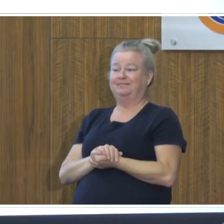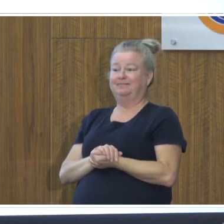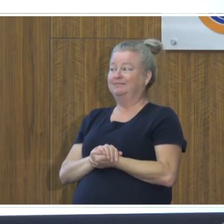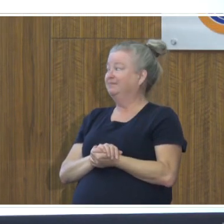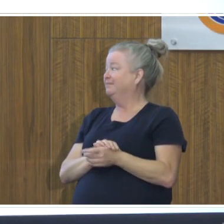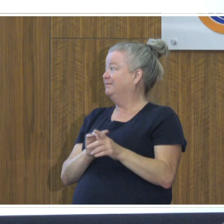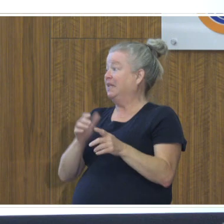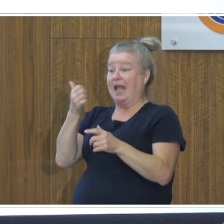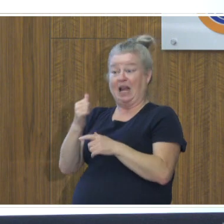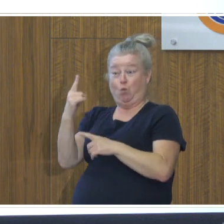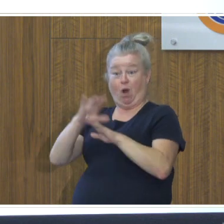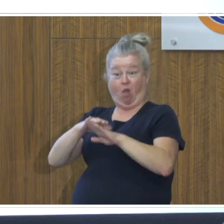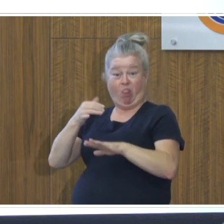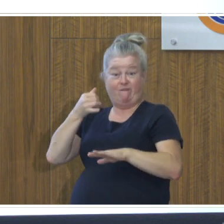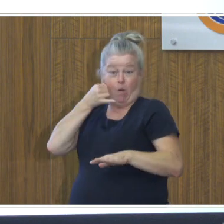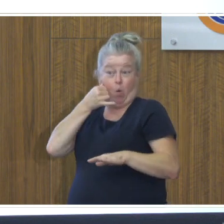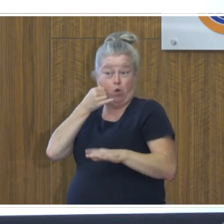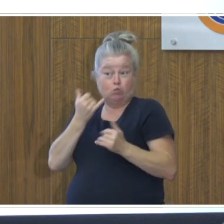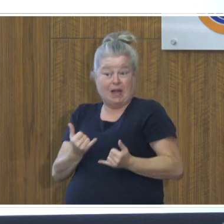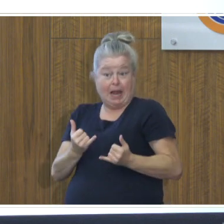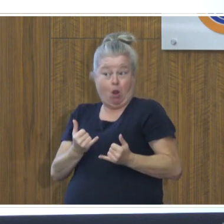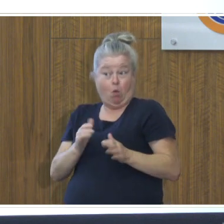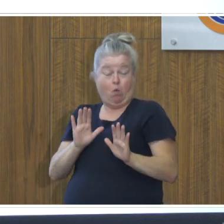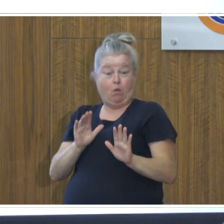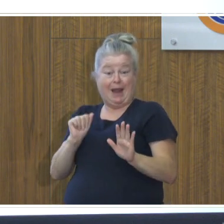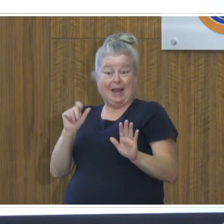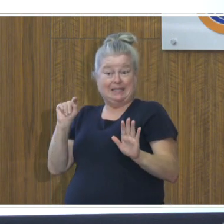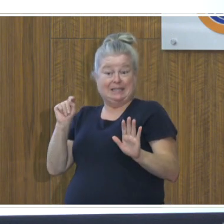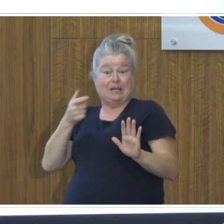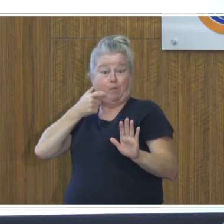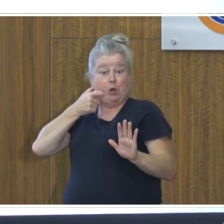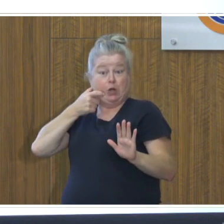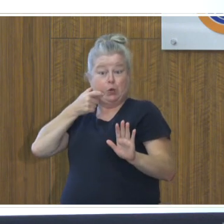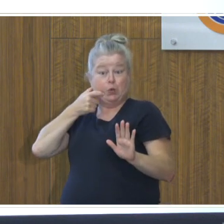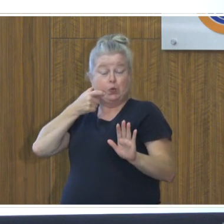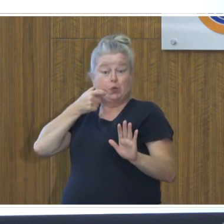And is there anybody on the phone at the present time? AT&T operator?